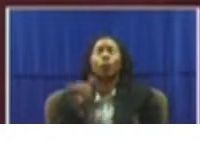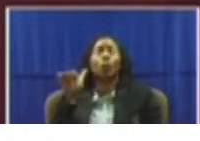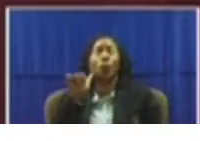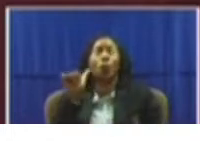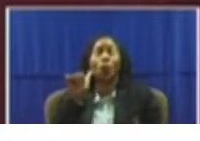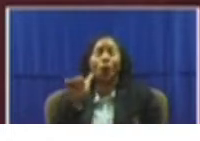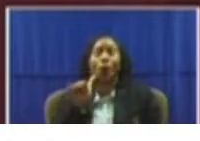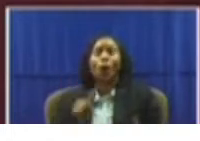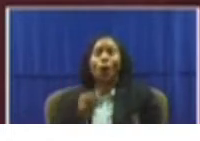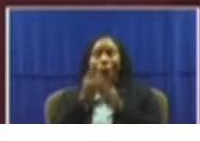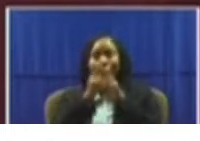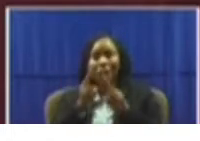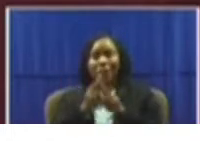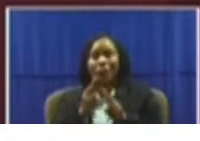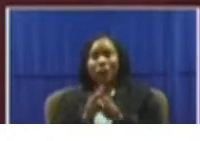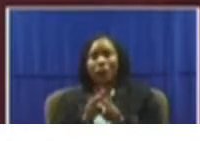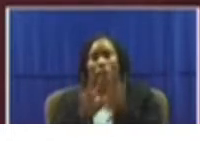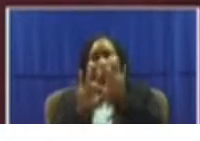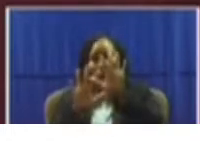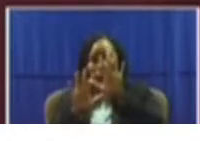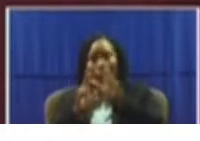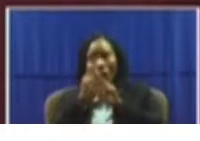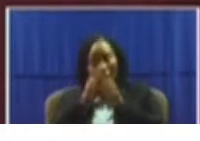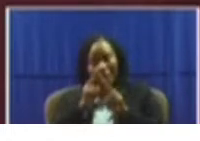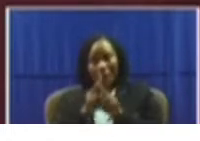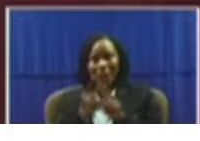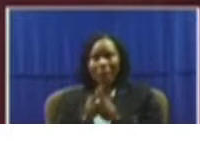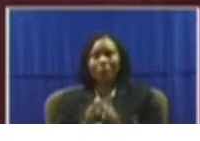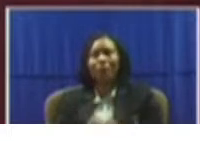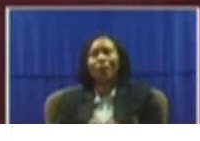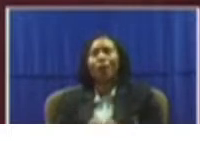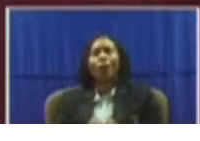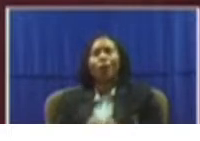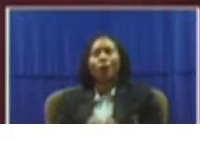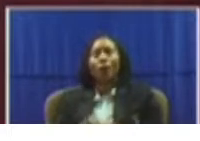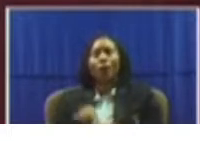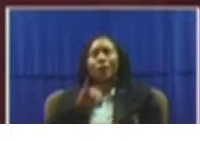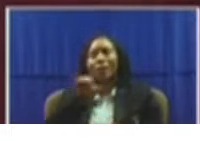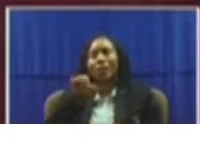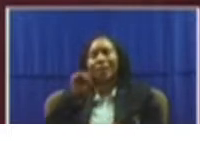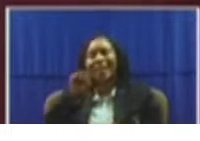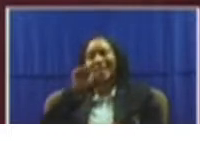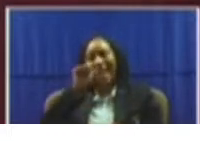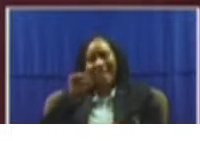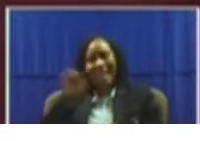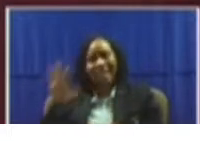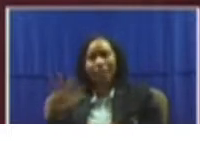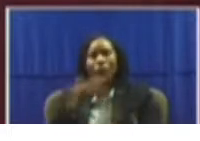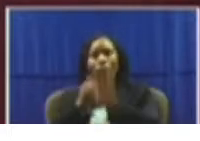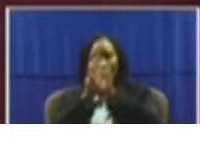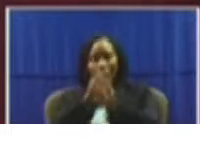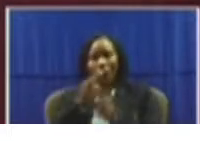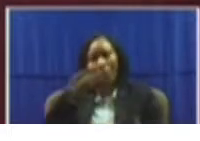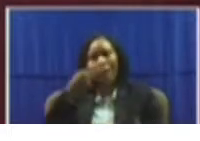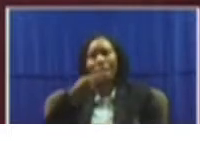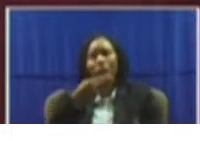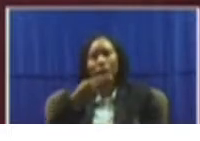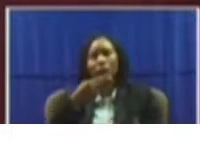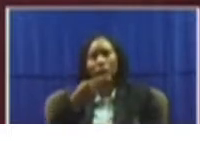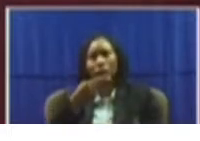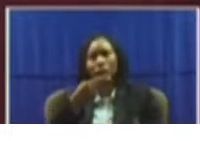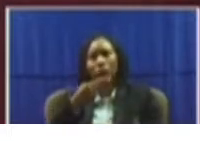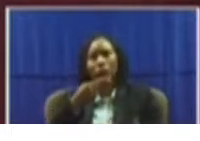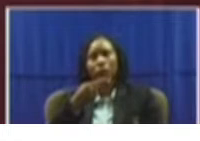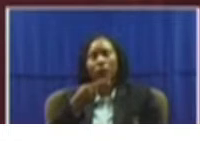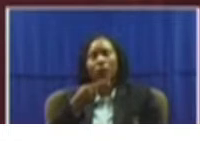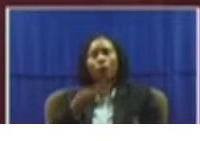Madam Speaker, may I speak? It seems like the Leader of the Opposition is very upset. Honorable Heno.